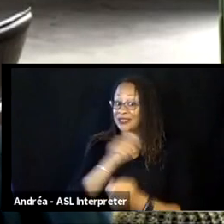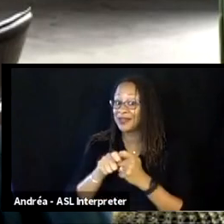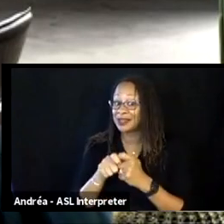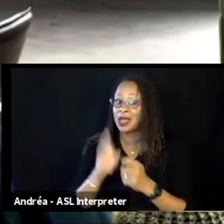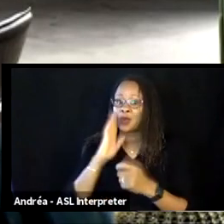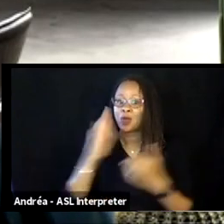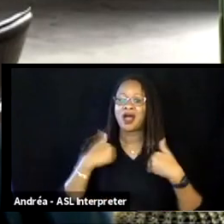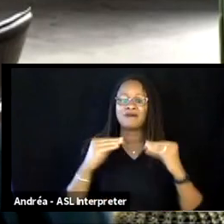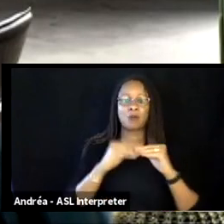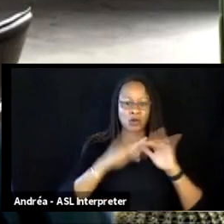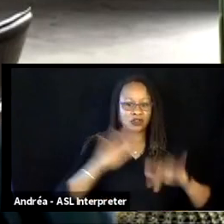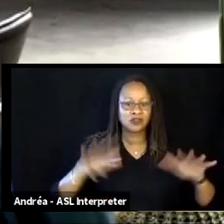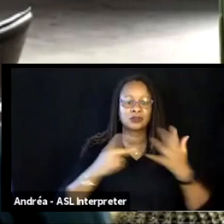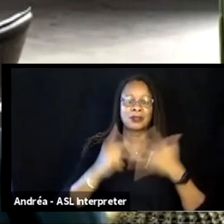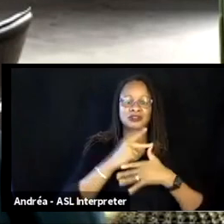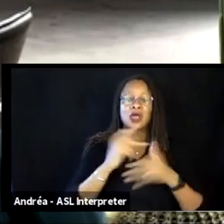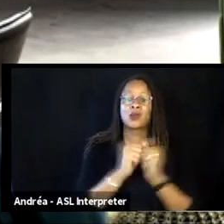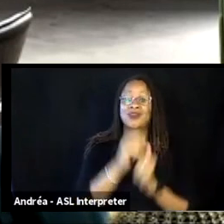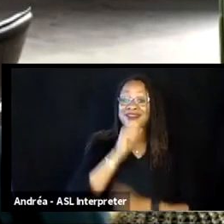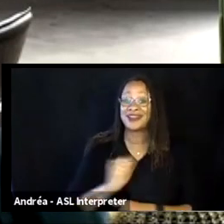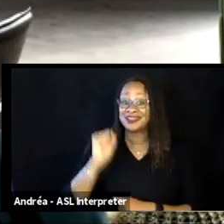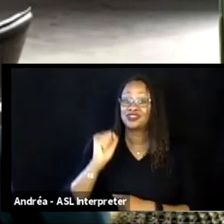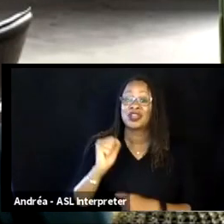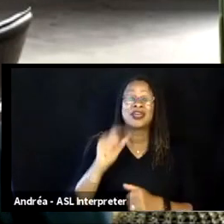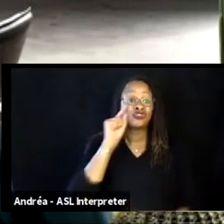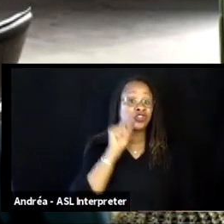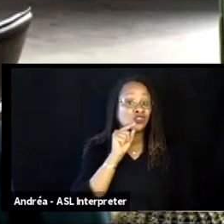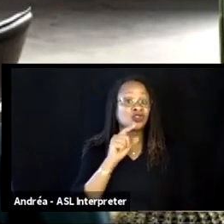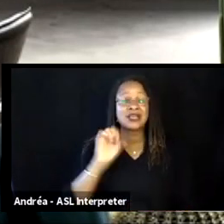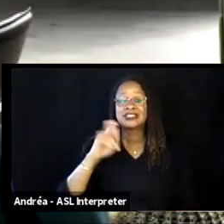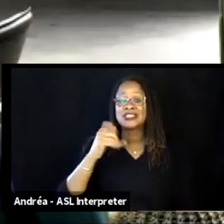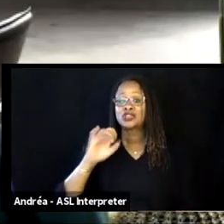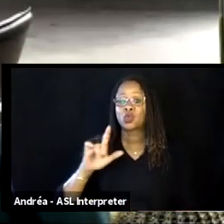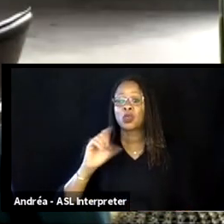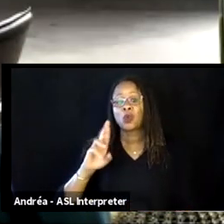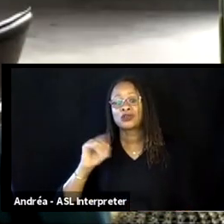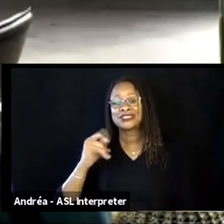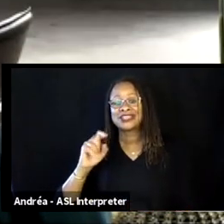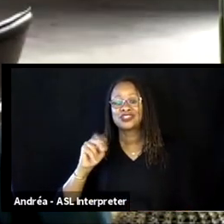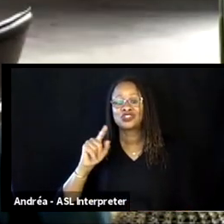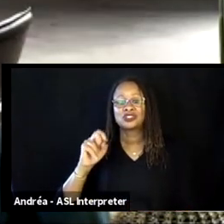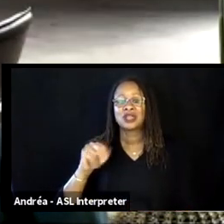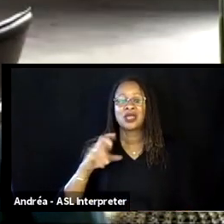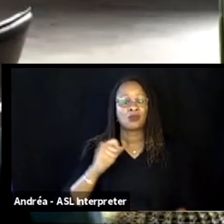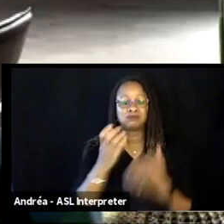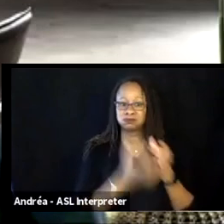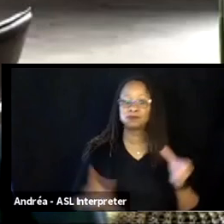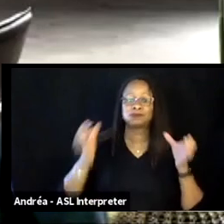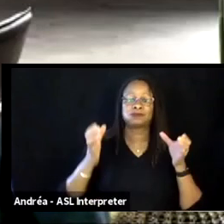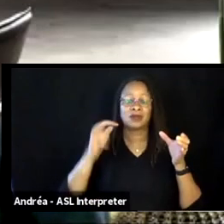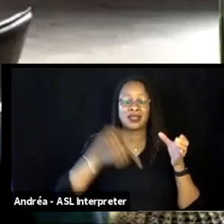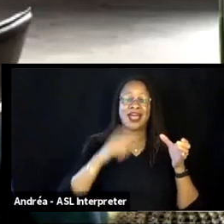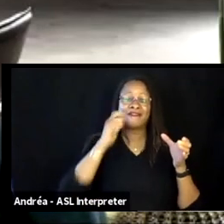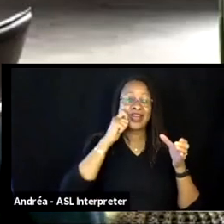have a more diverse population in terms of age, in terms of gender, sexual orientation, one big bucket, race,